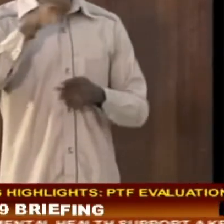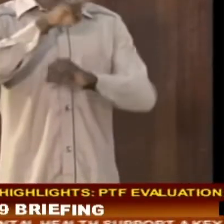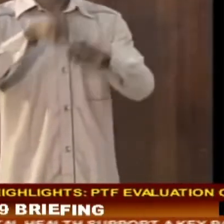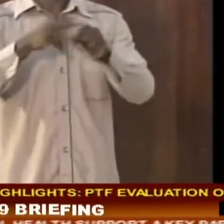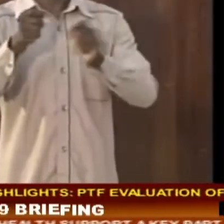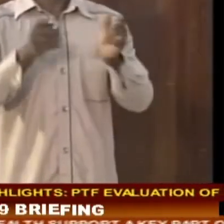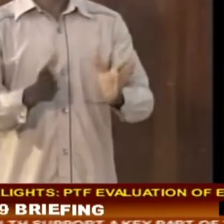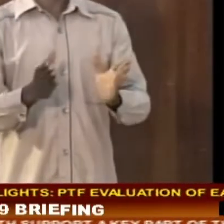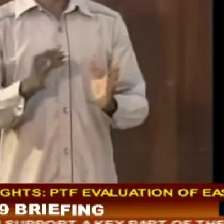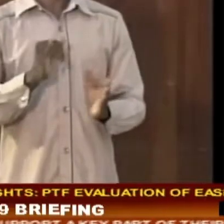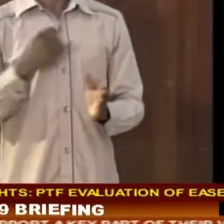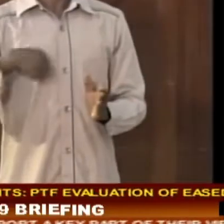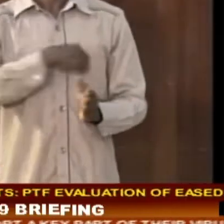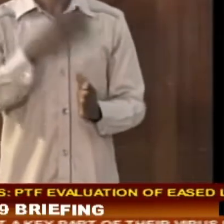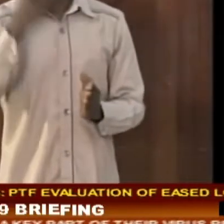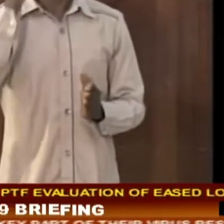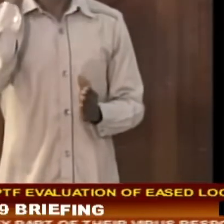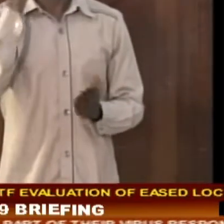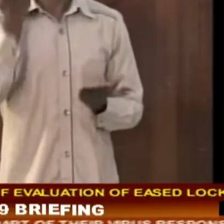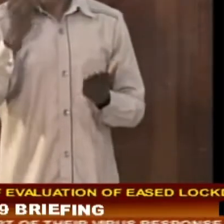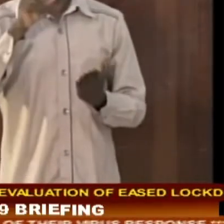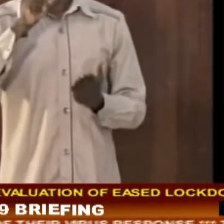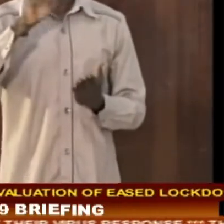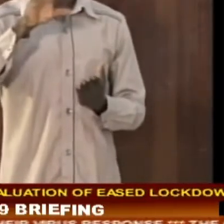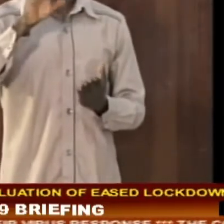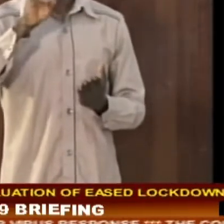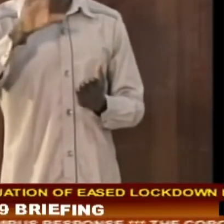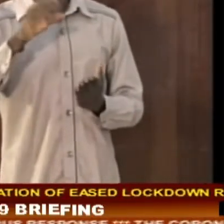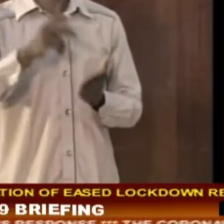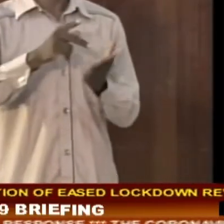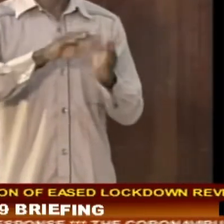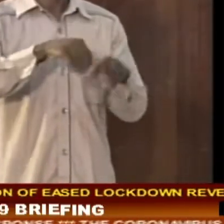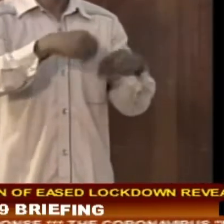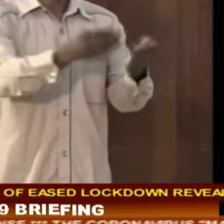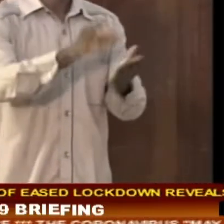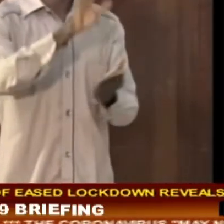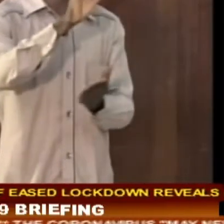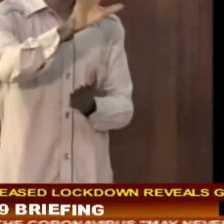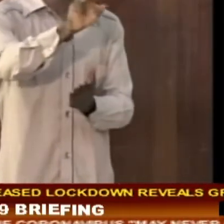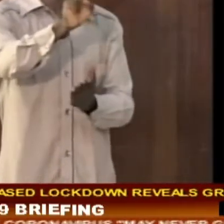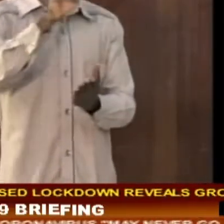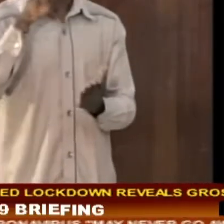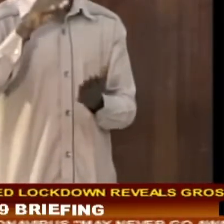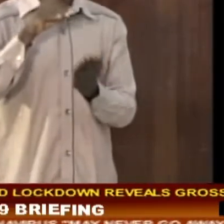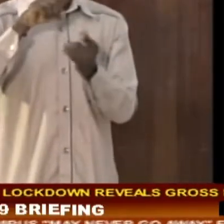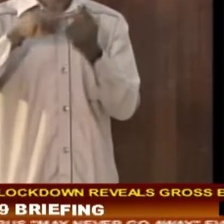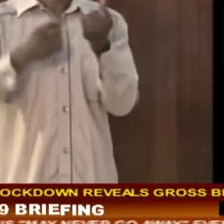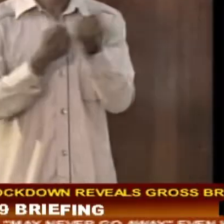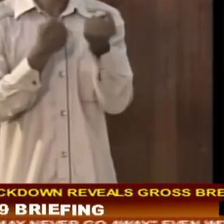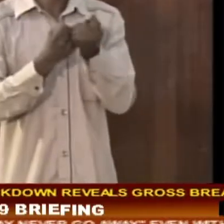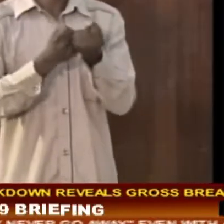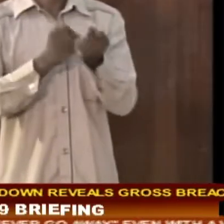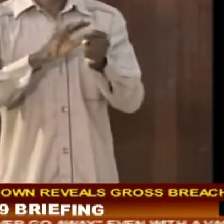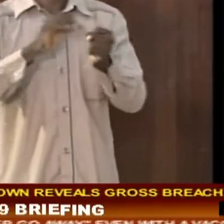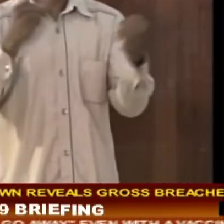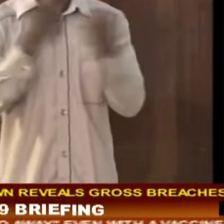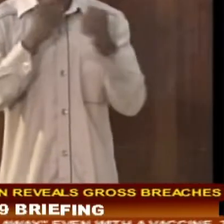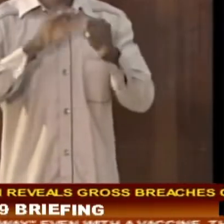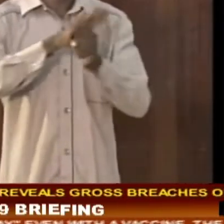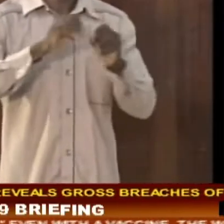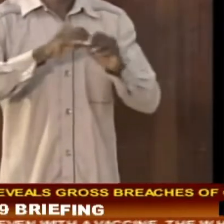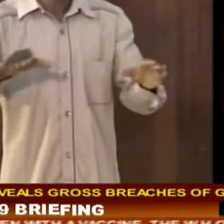so we all aware that CDC was given about 5 billion n to support its fight against covid-19 and Lagos State was also given